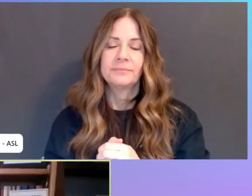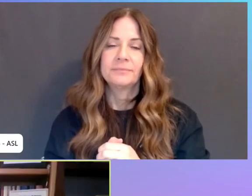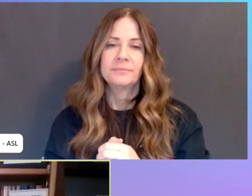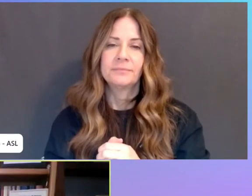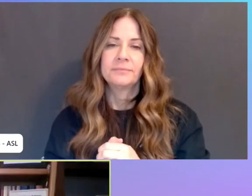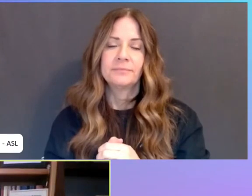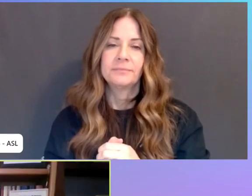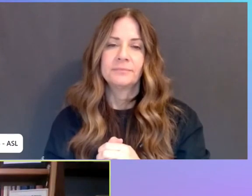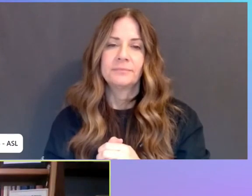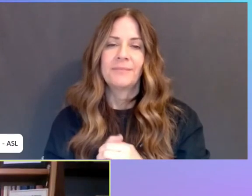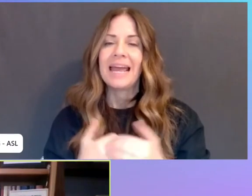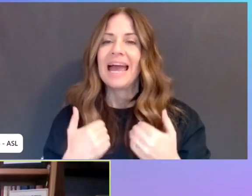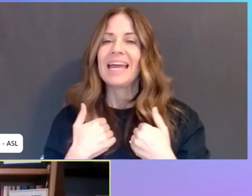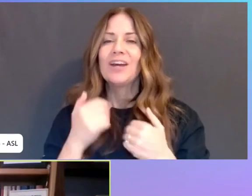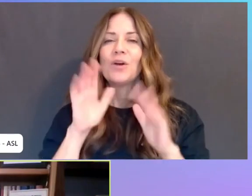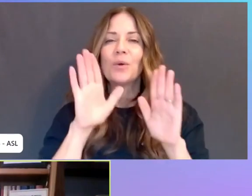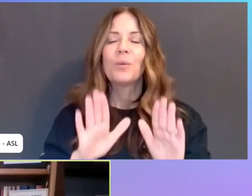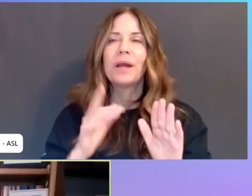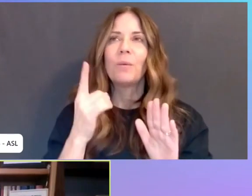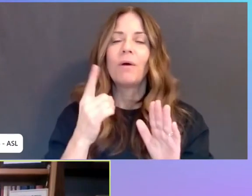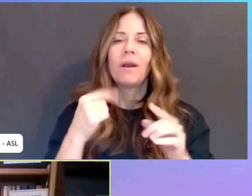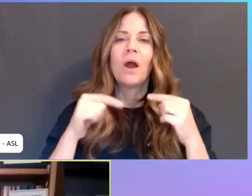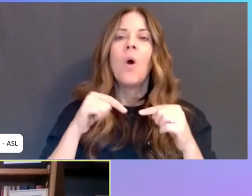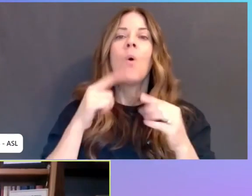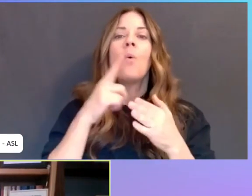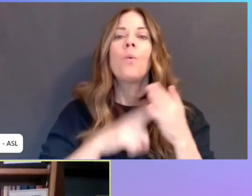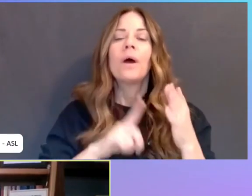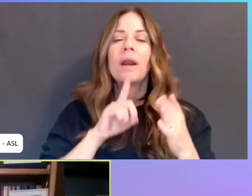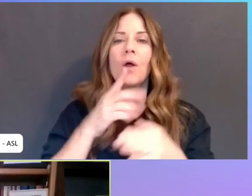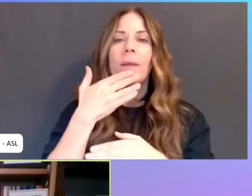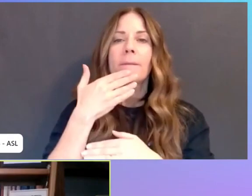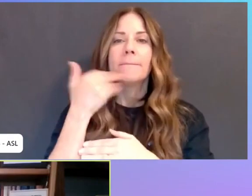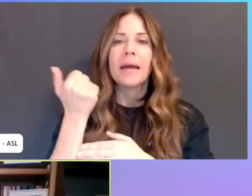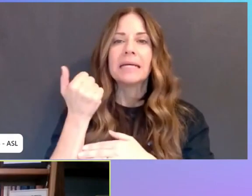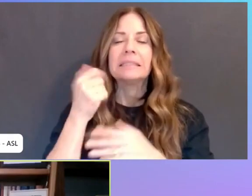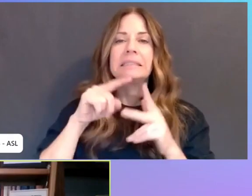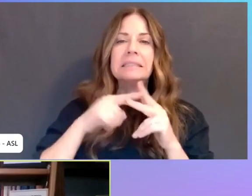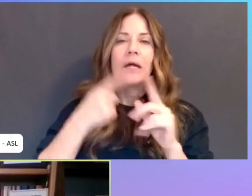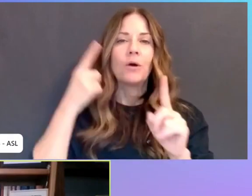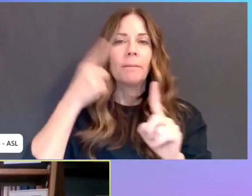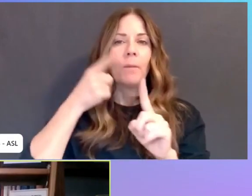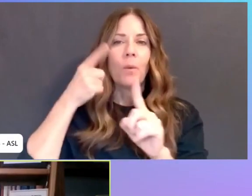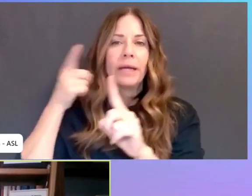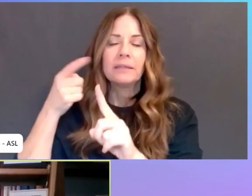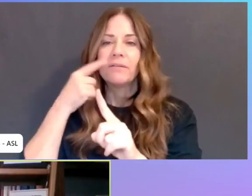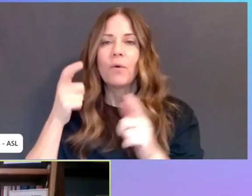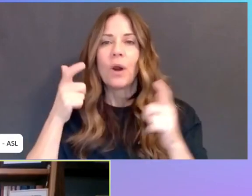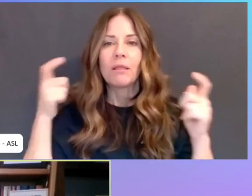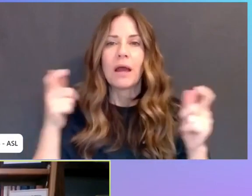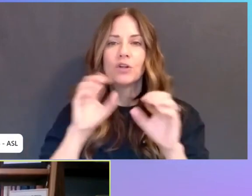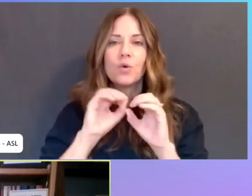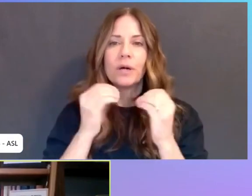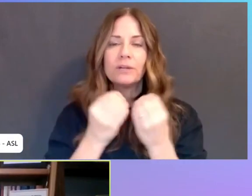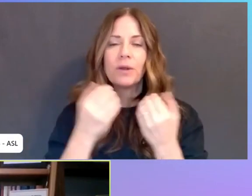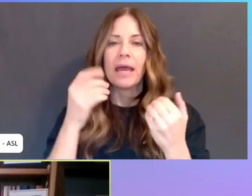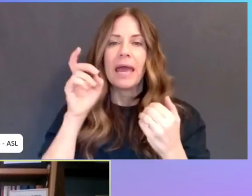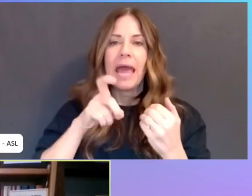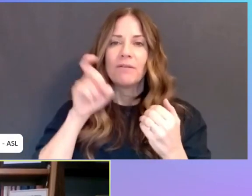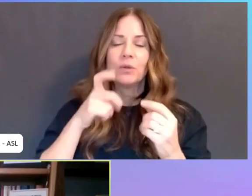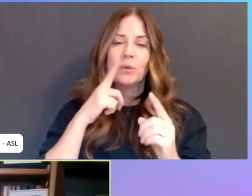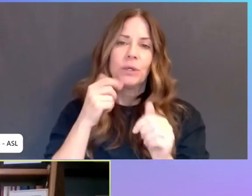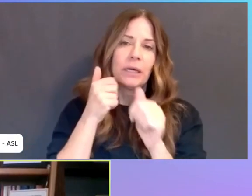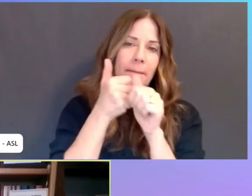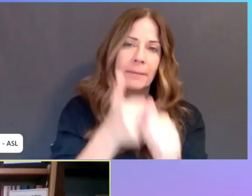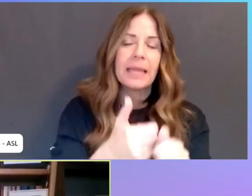There was a great one I want to get back to here. What are the best starting points for a large organization having to comply